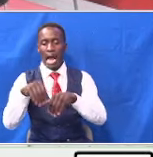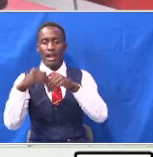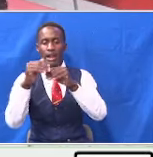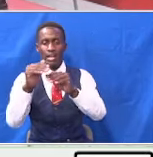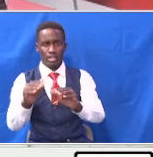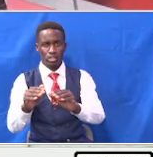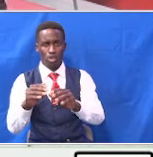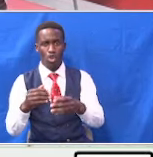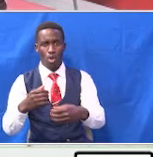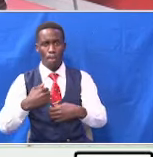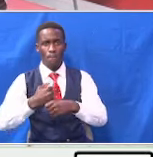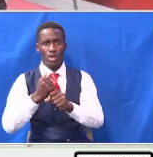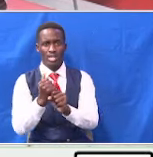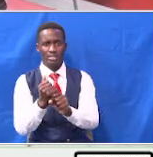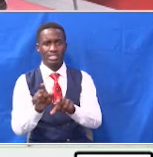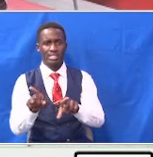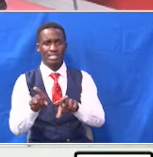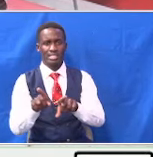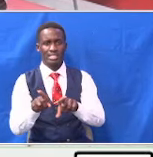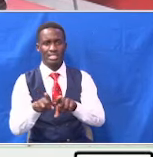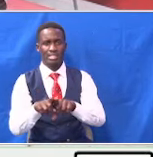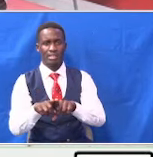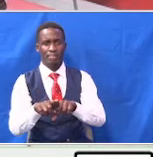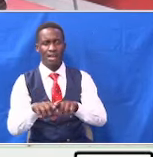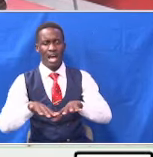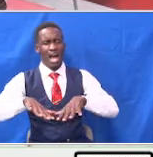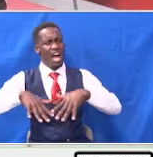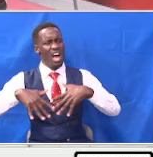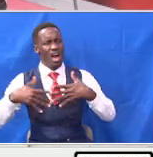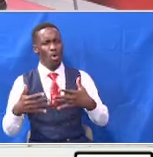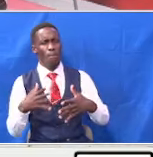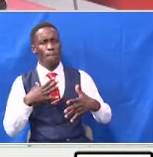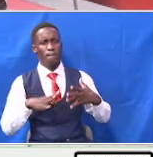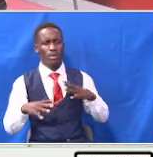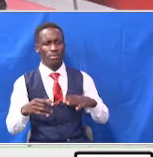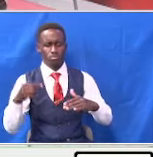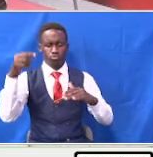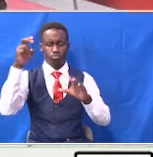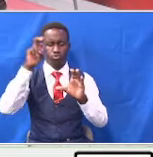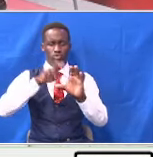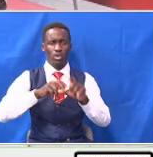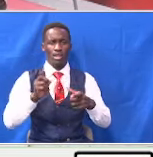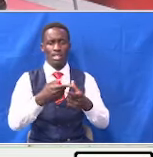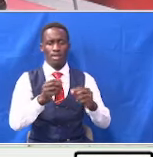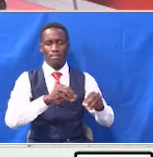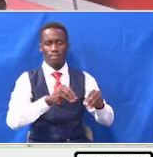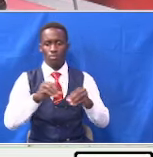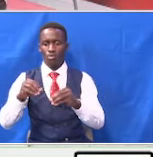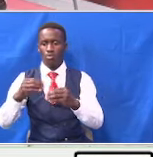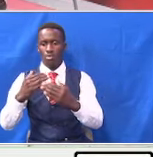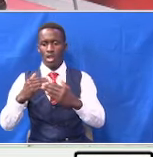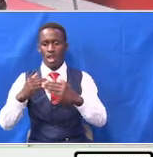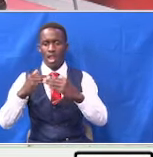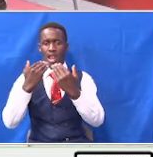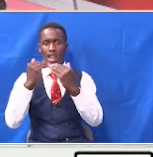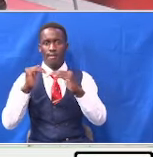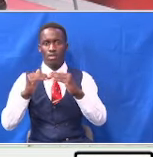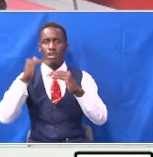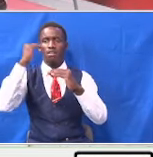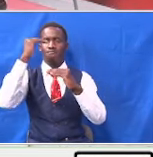not necessarily be your sector, but as a researcher, how can people plug into this and take it to the next level? How can people like you take